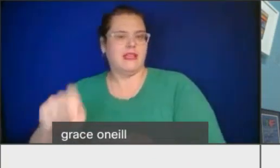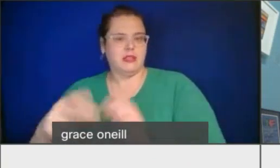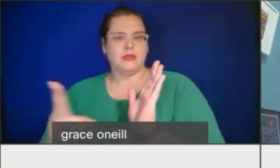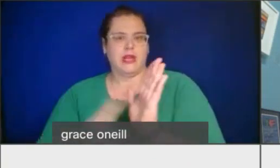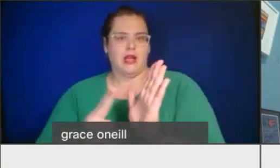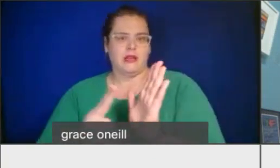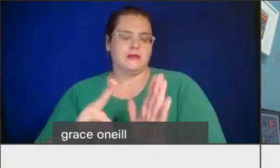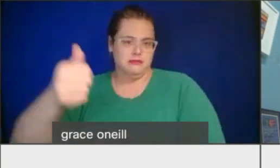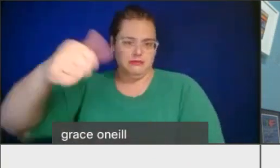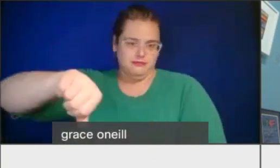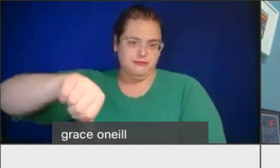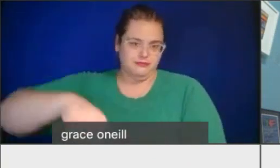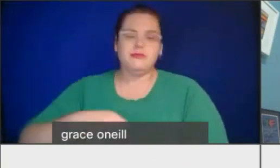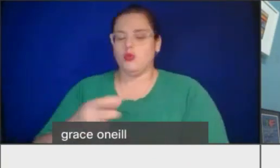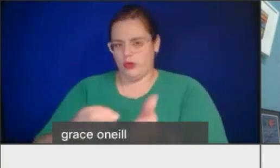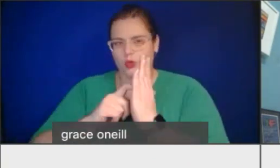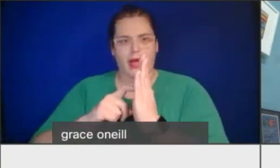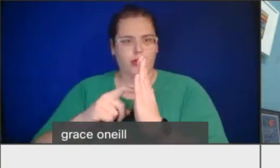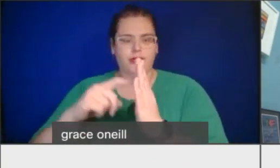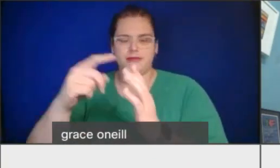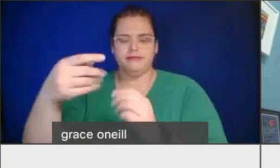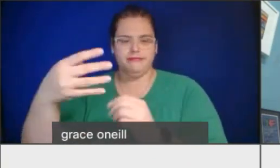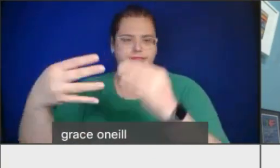And so it would require all of that